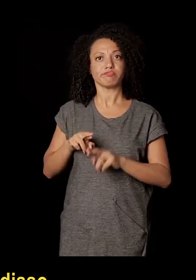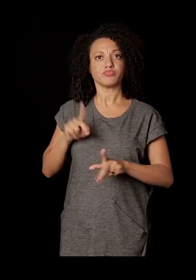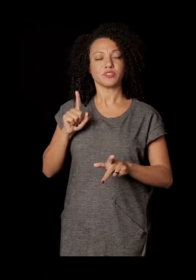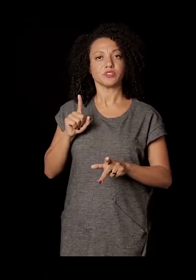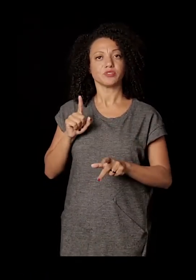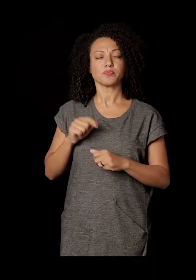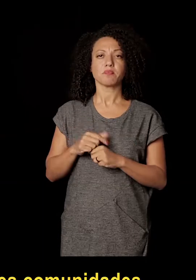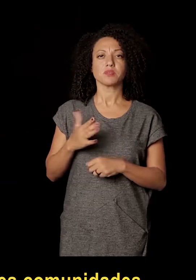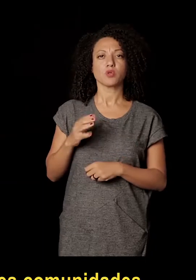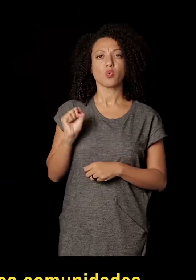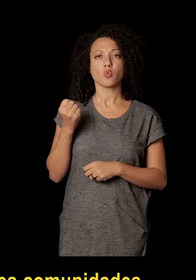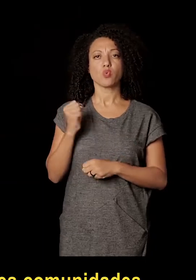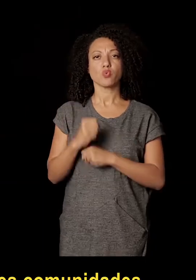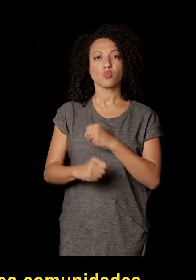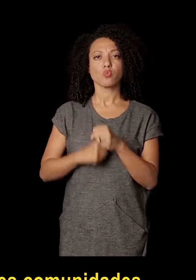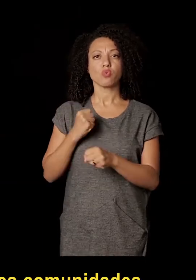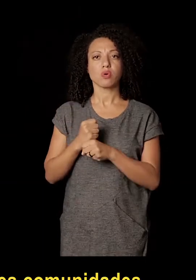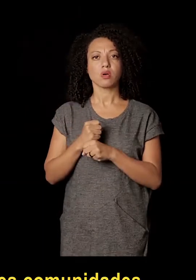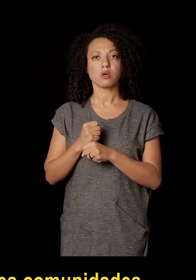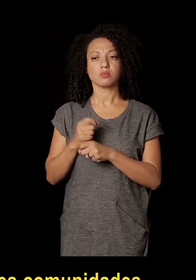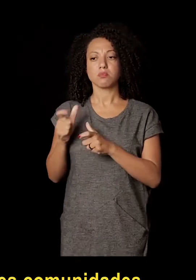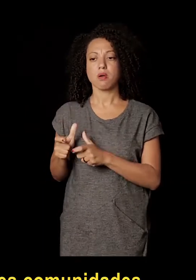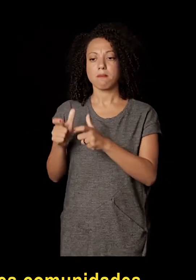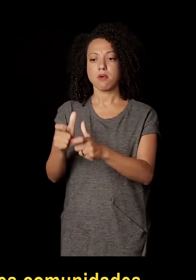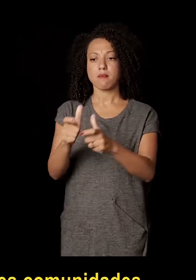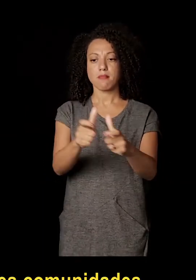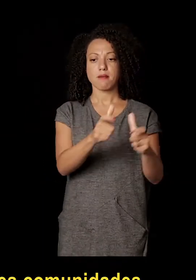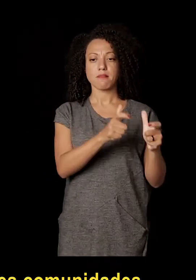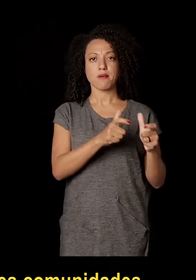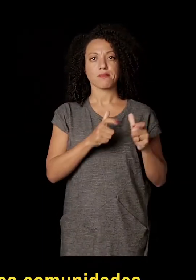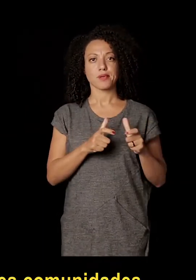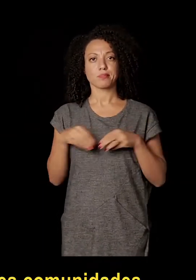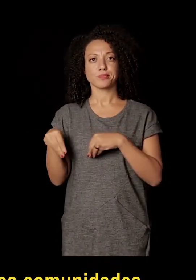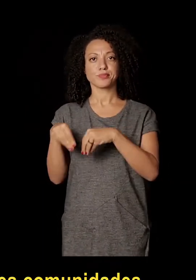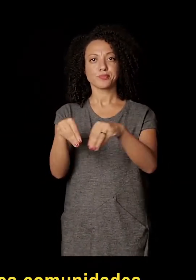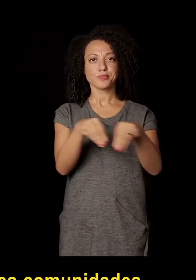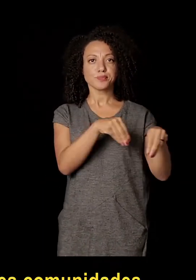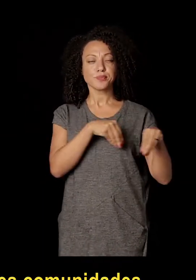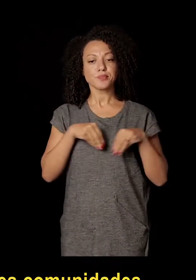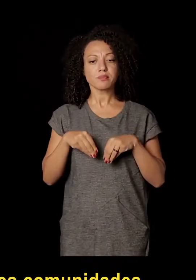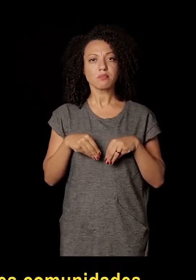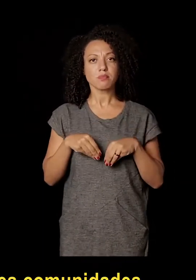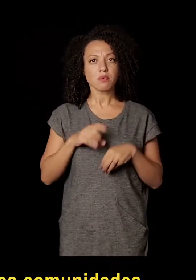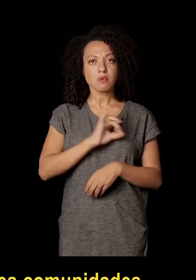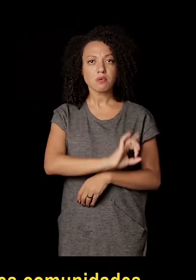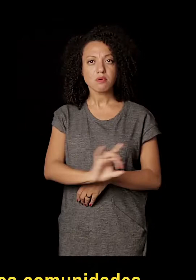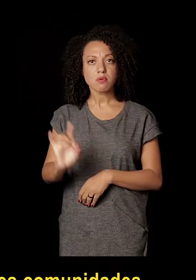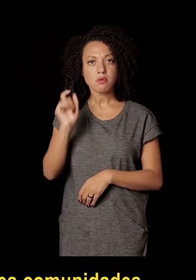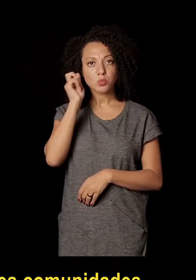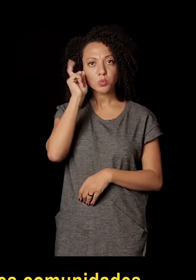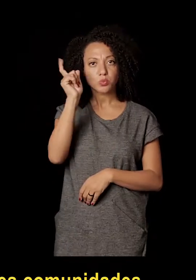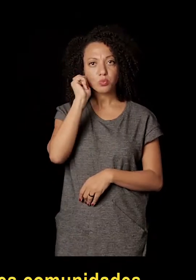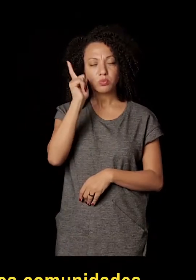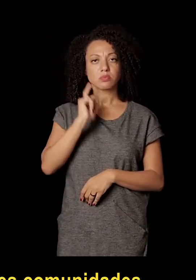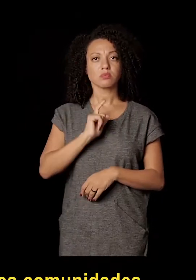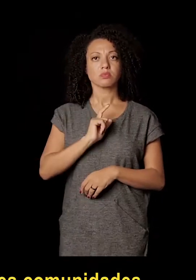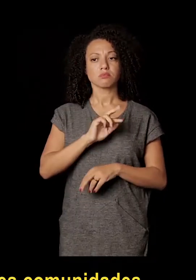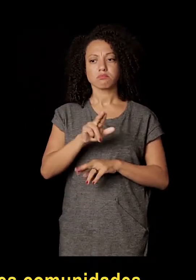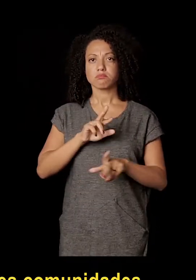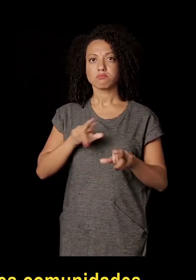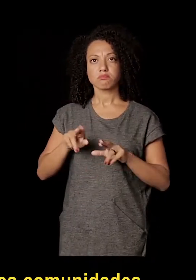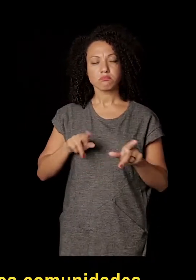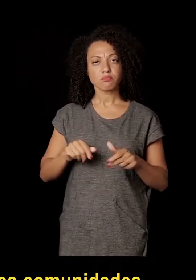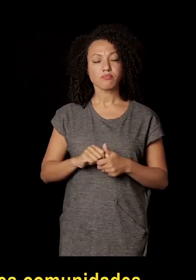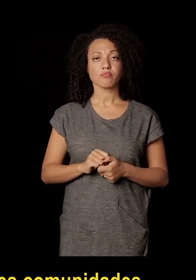that. And we spent nearly 8 years in different rural communities, different